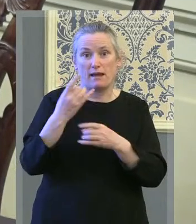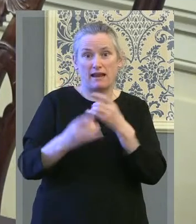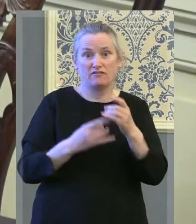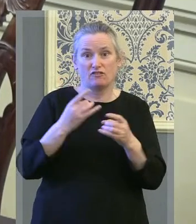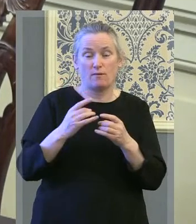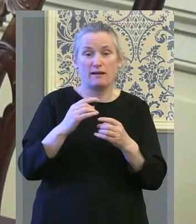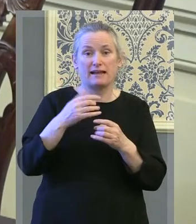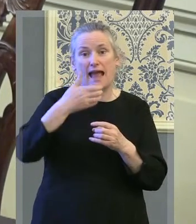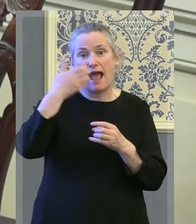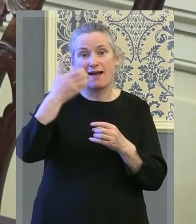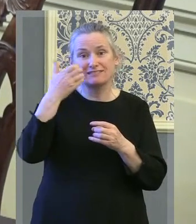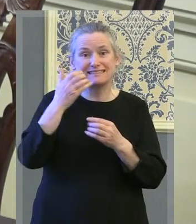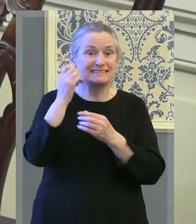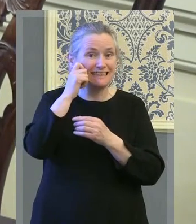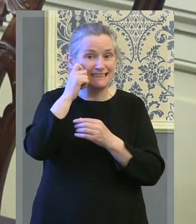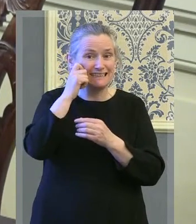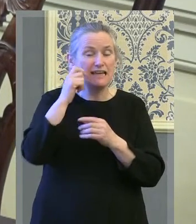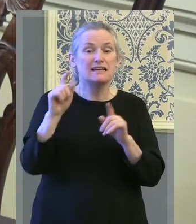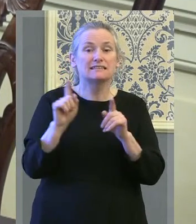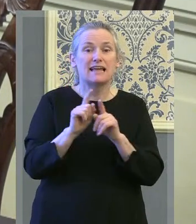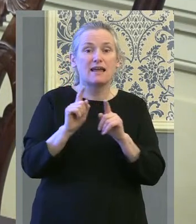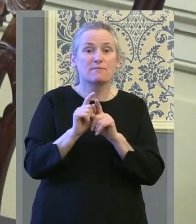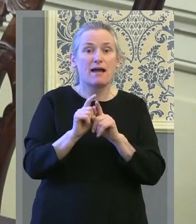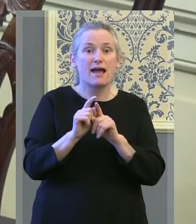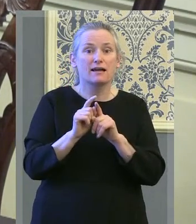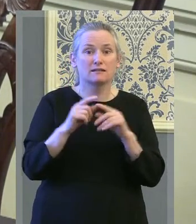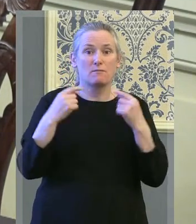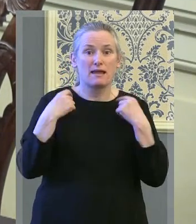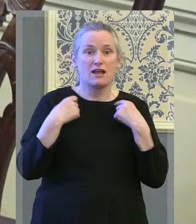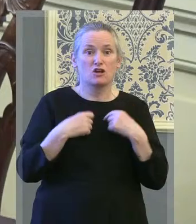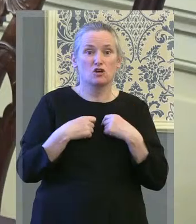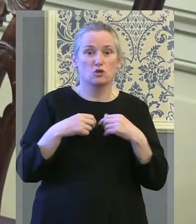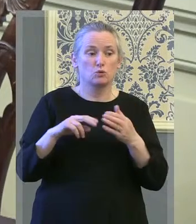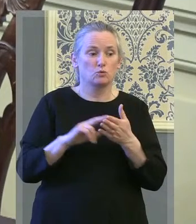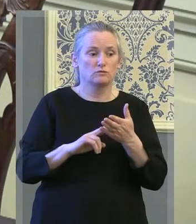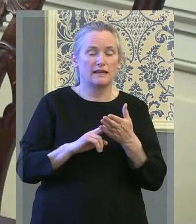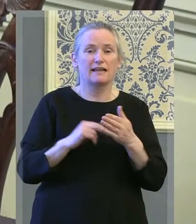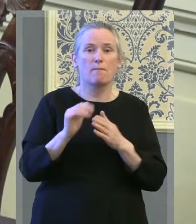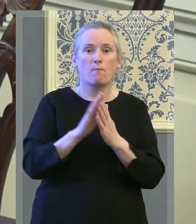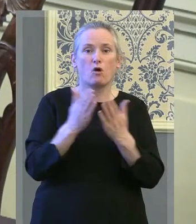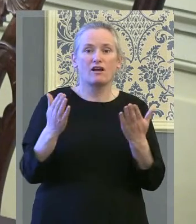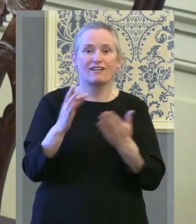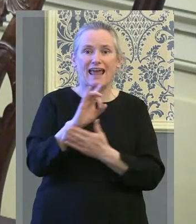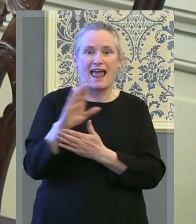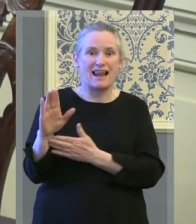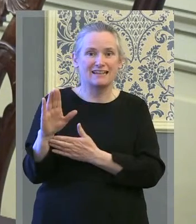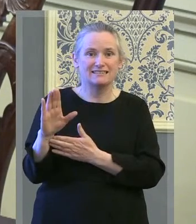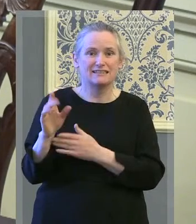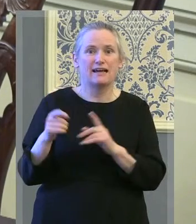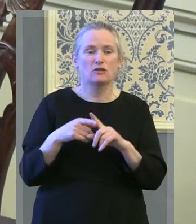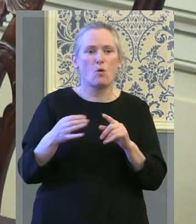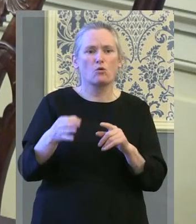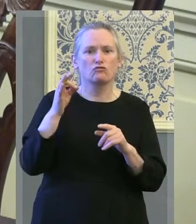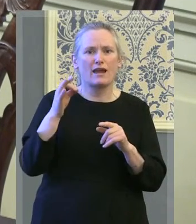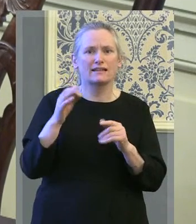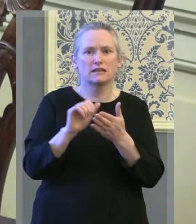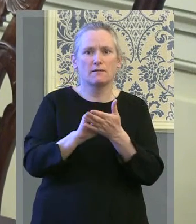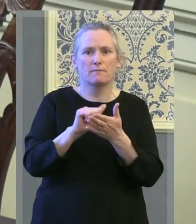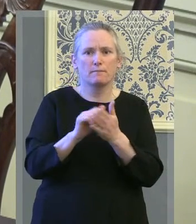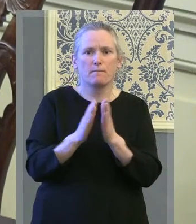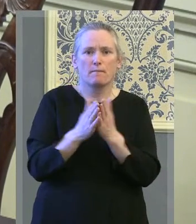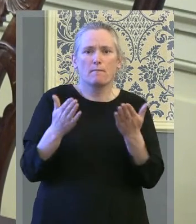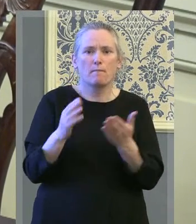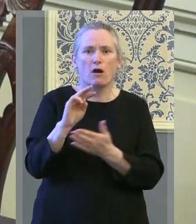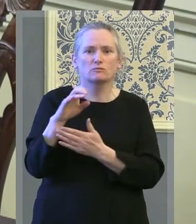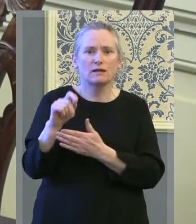which is calf skin, the same material, as the Mayor said, used in the Book of Kells and our own great parchment book. The calligrapher is